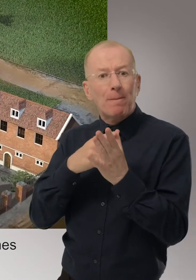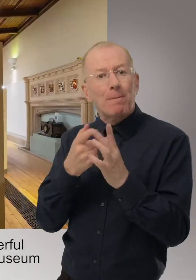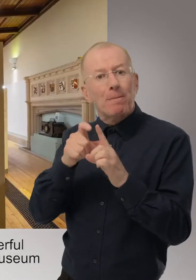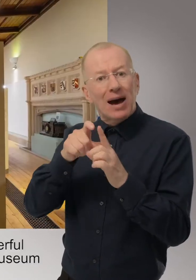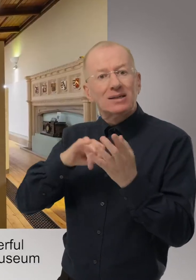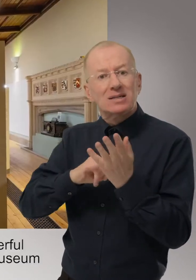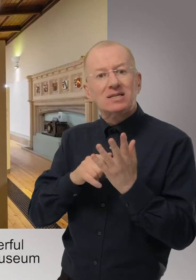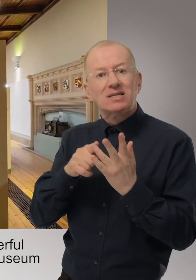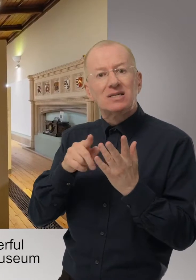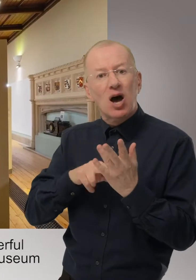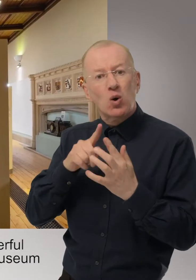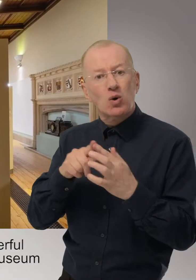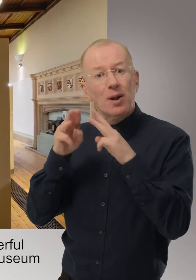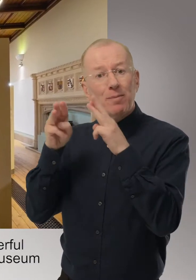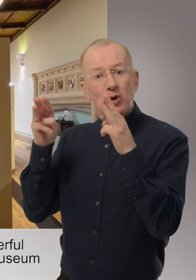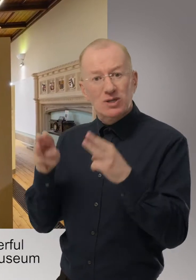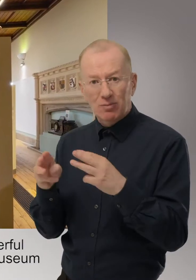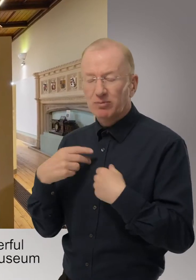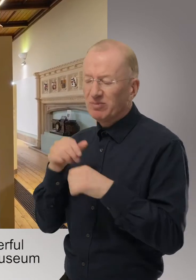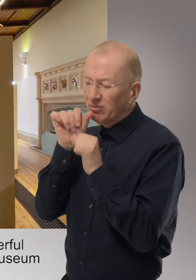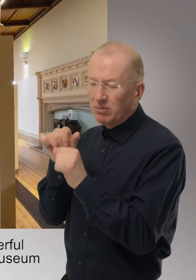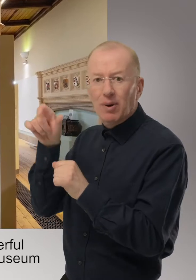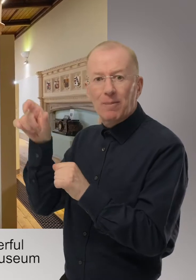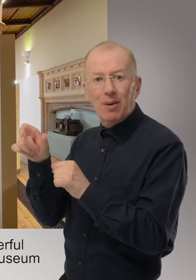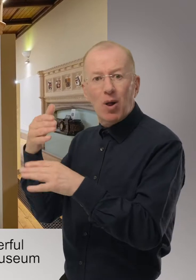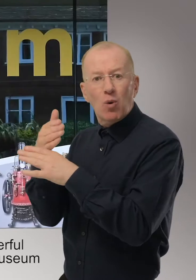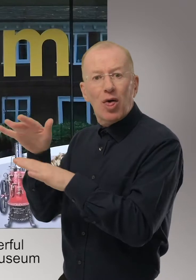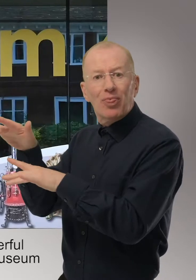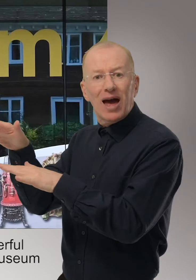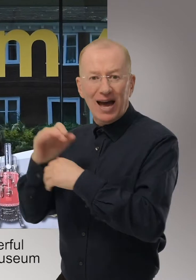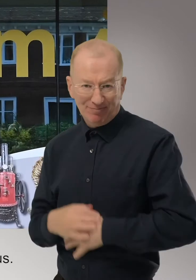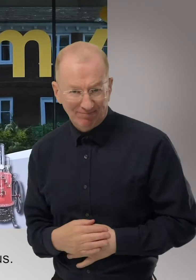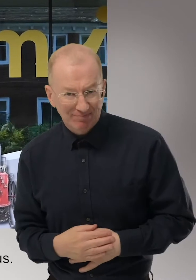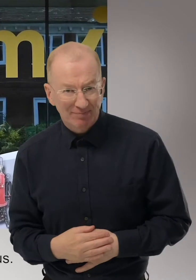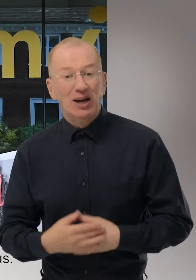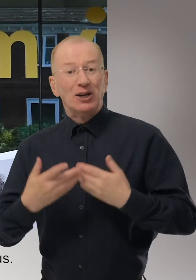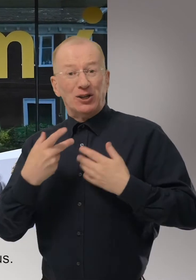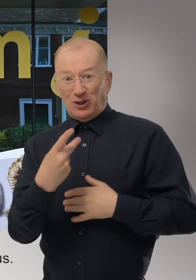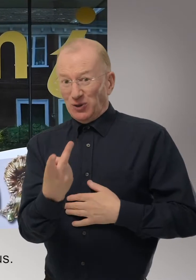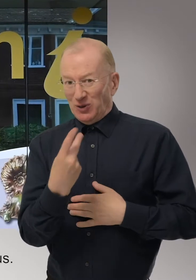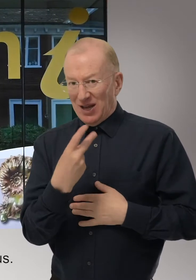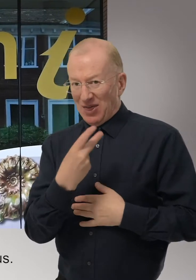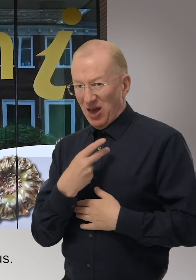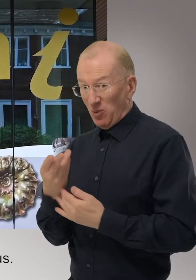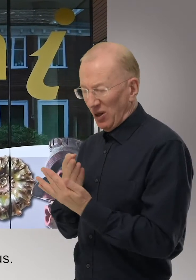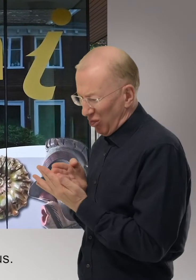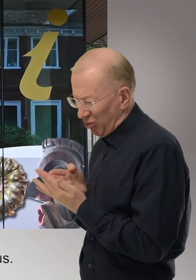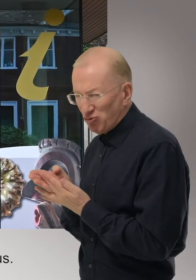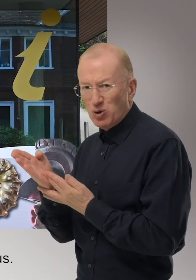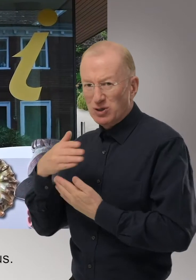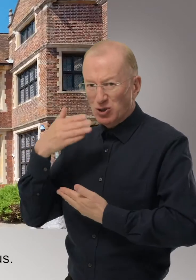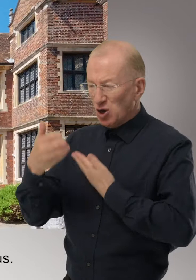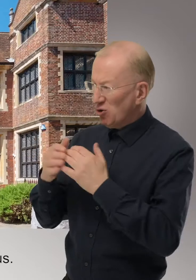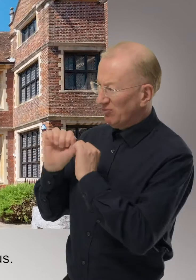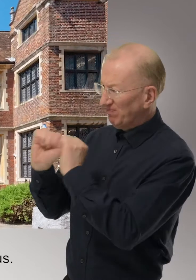years. Today, the buildings contain wonderful objects and are called Maidstone Museum. I do enjoy having the